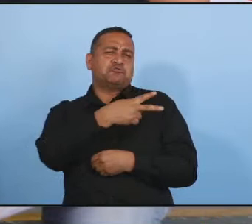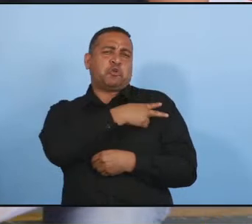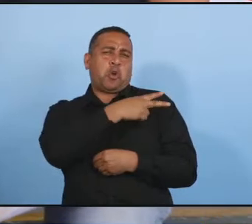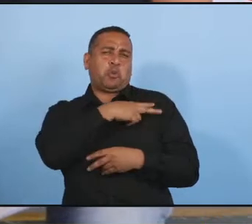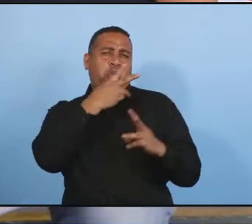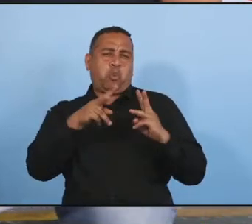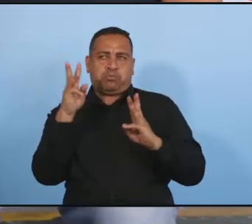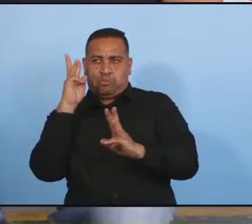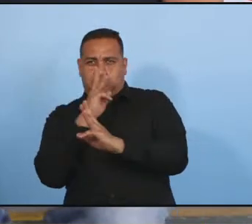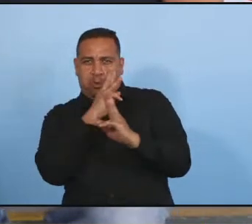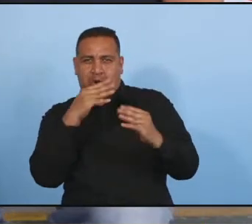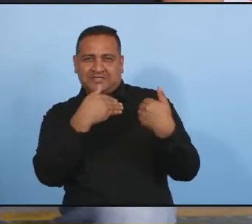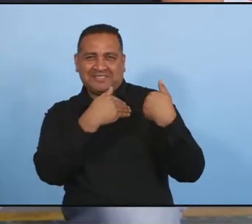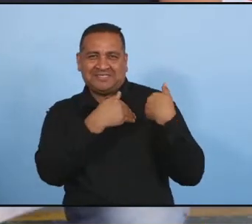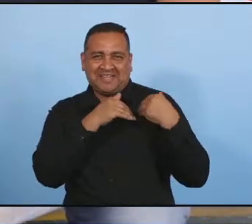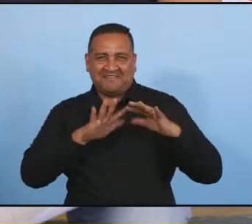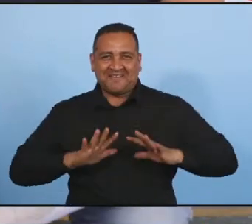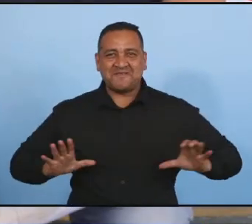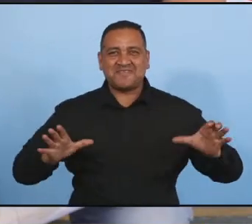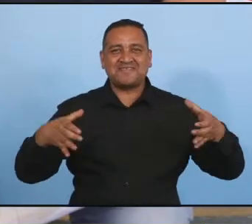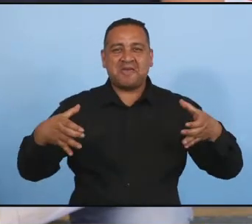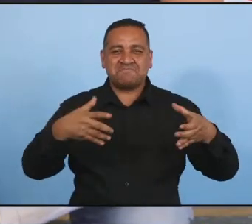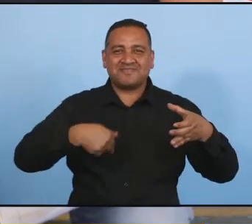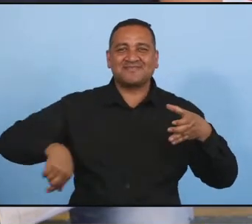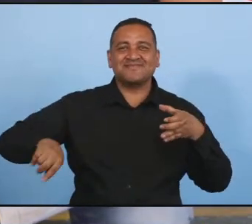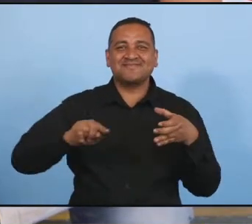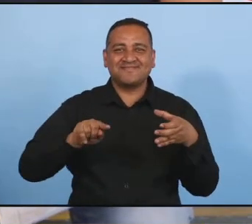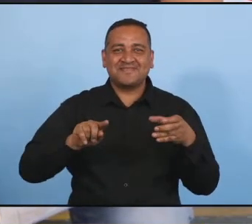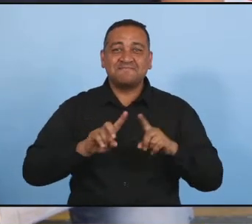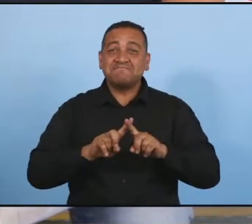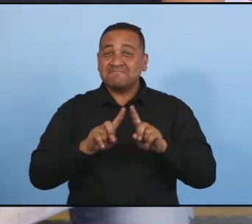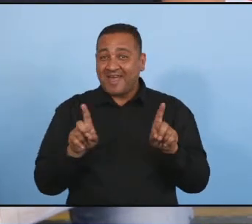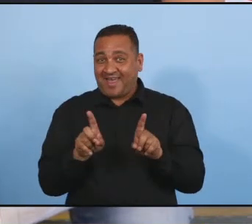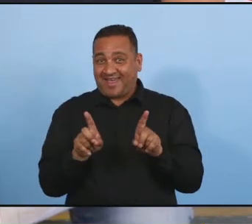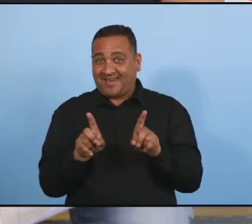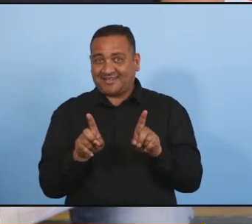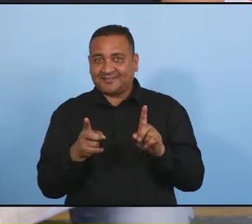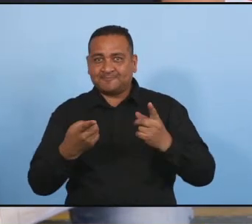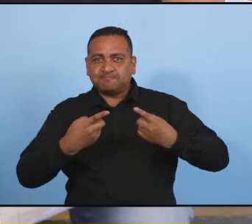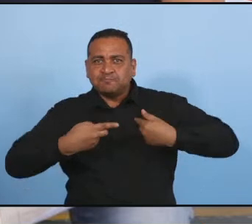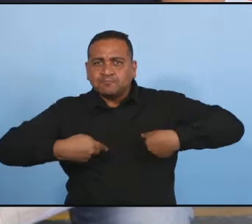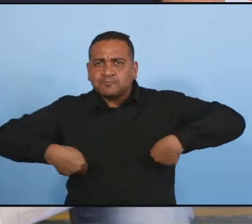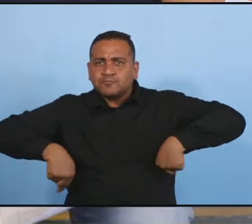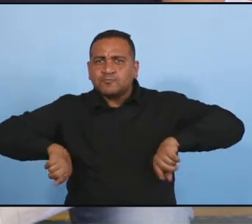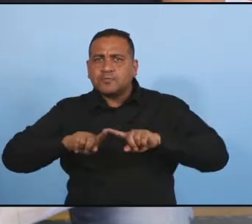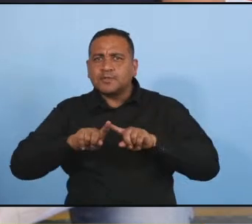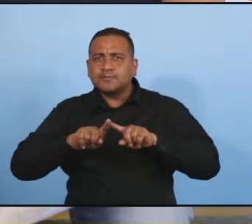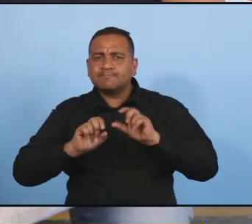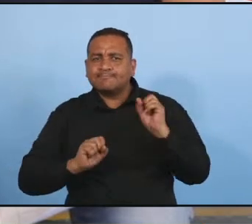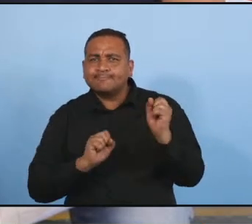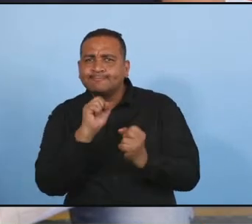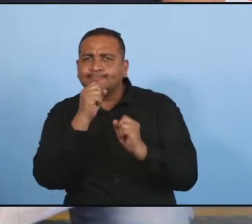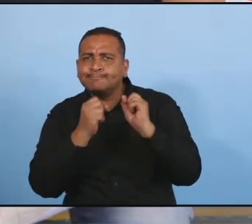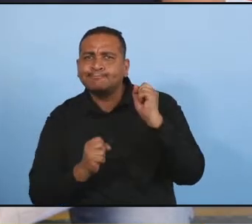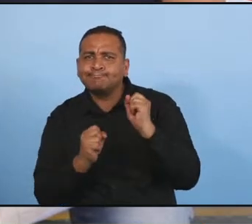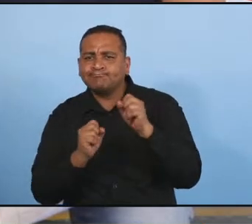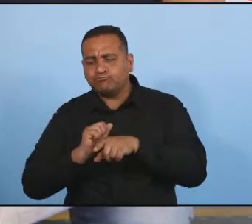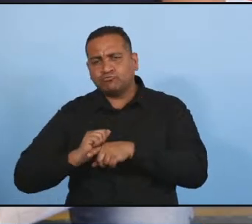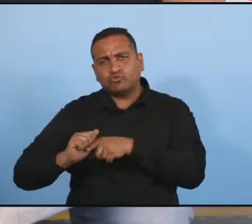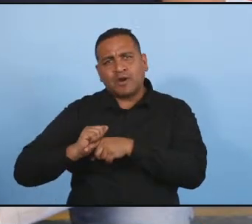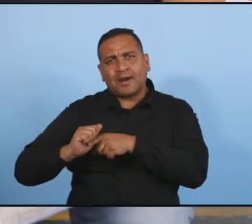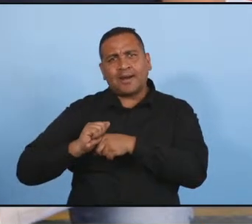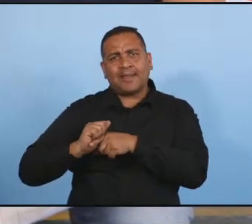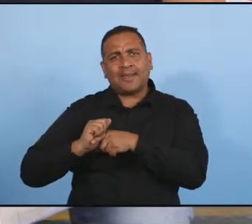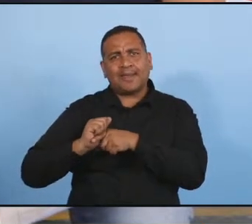The Navy as a neighbor. But the standard of our equipment and training has not been compromised. In